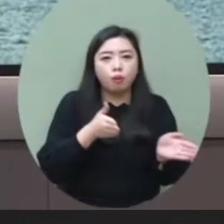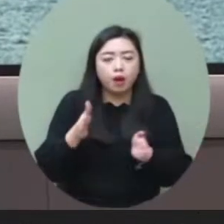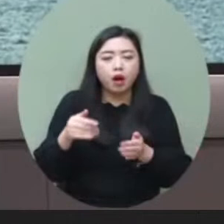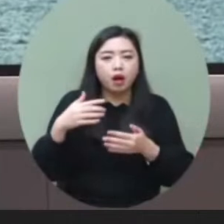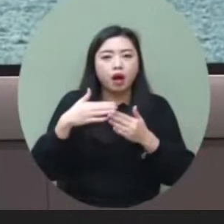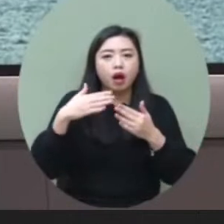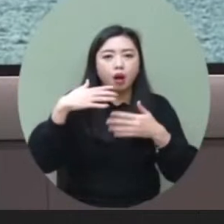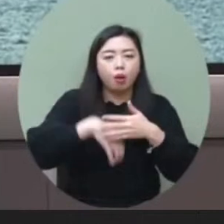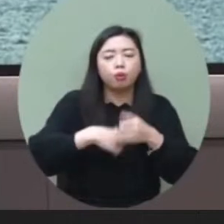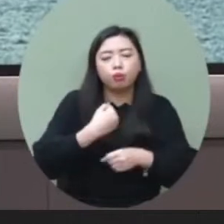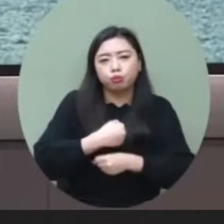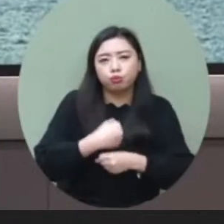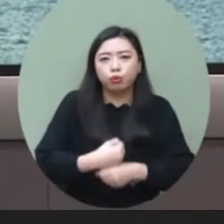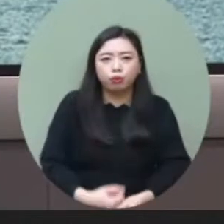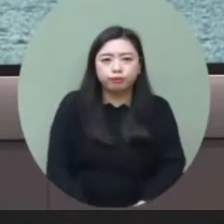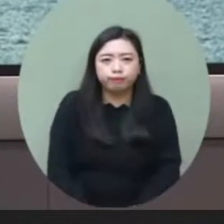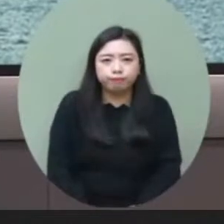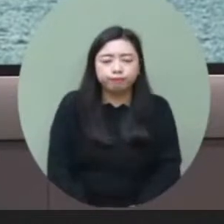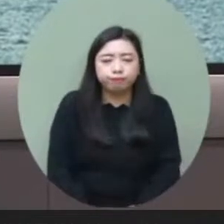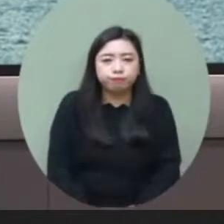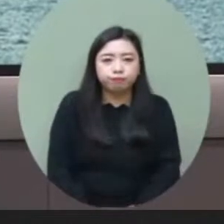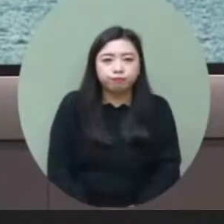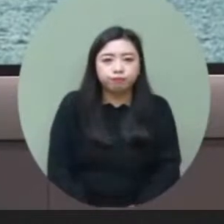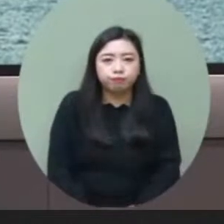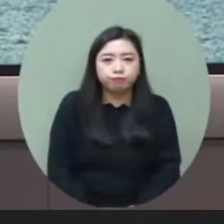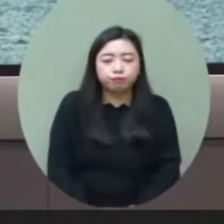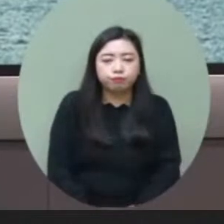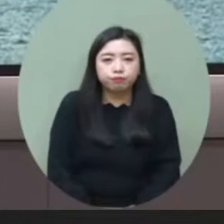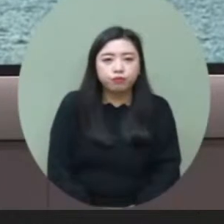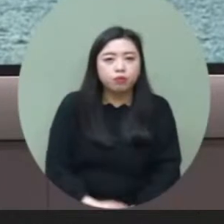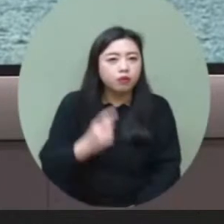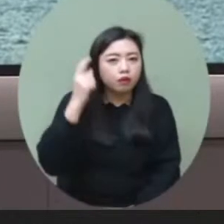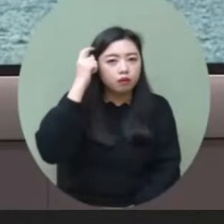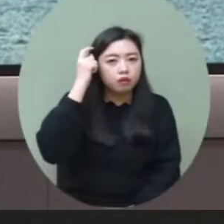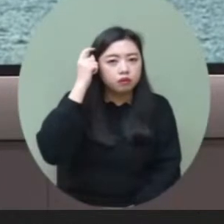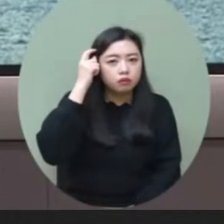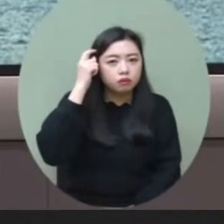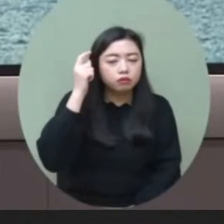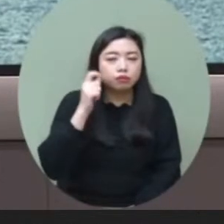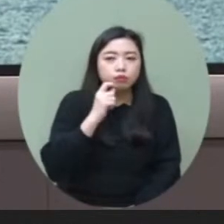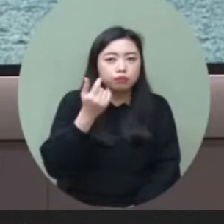out. And where possible, companies should arrange for their employees to work from home.